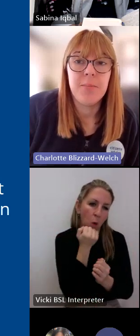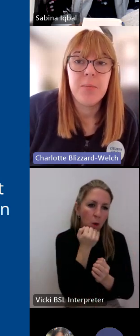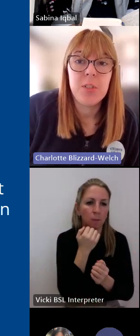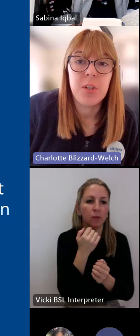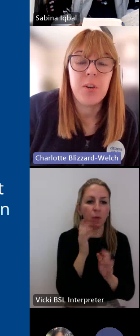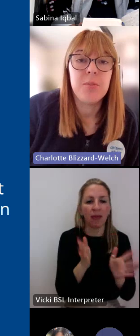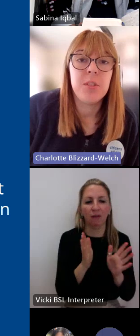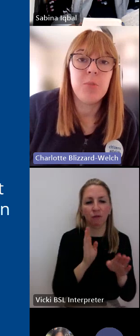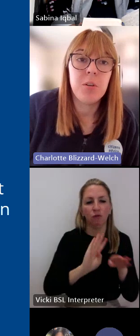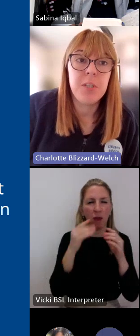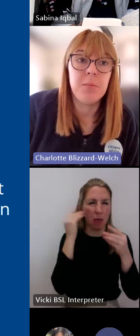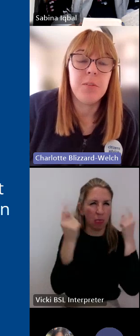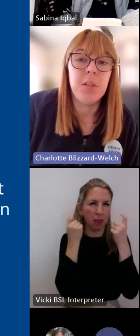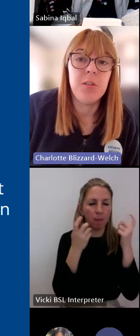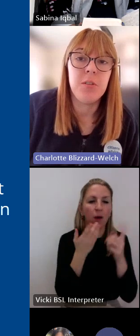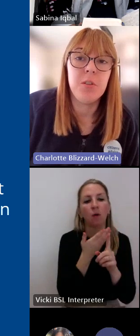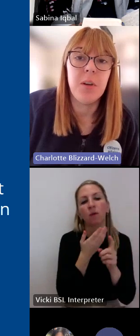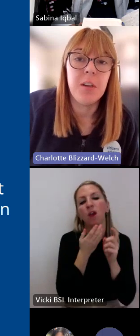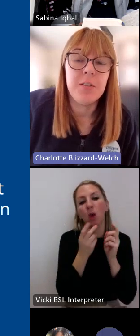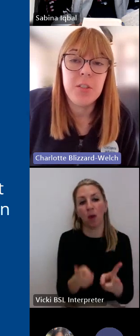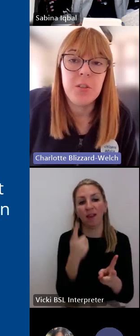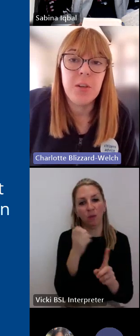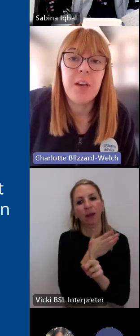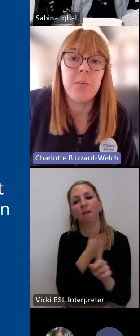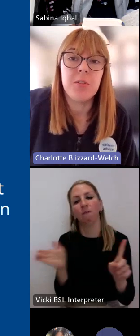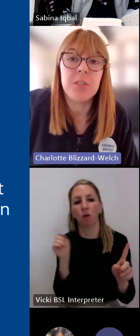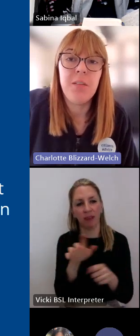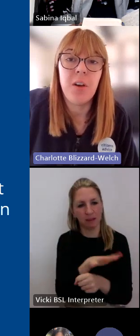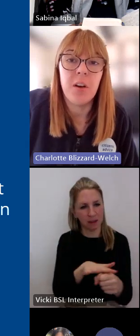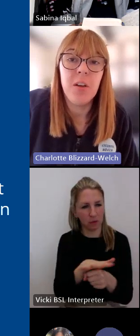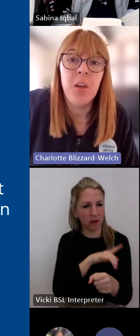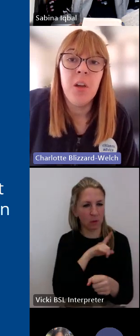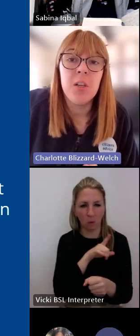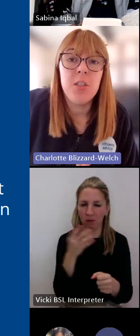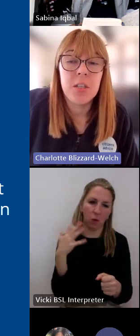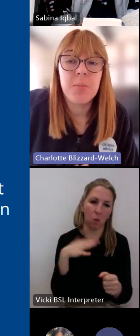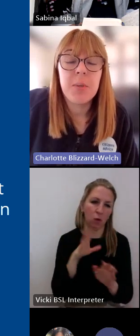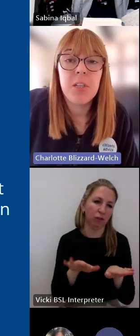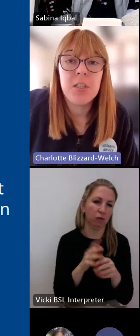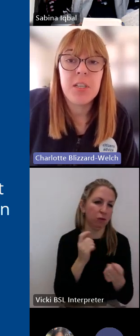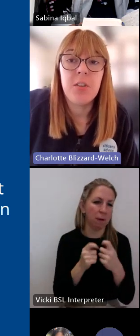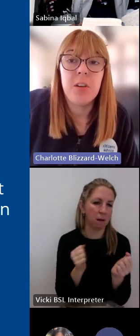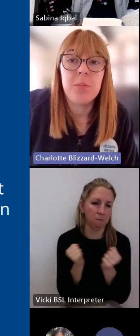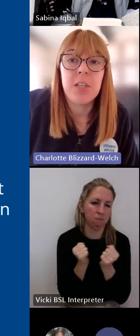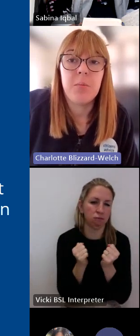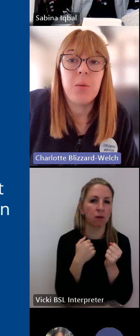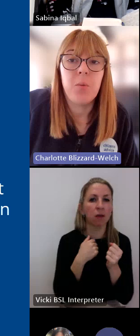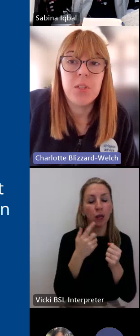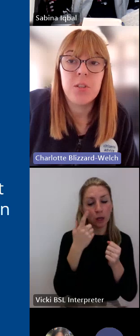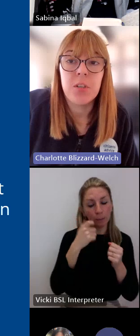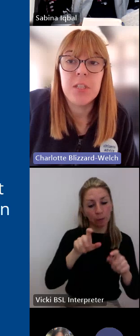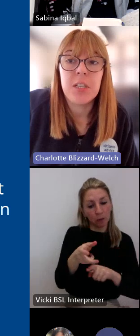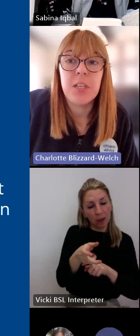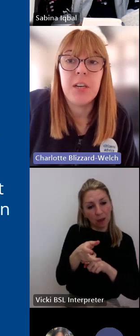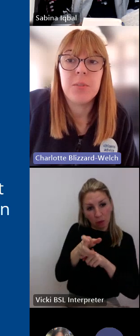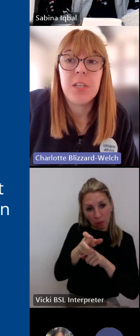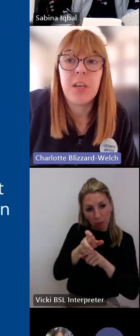avoid it. So some top tips for you to have up your sleeve are: just by turning down a thermostat by 1